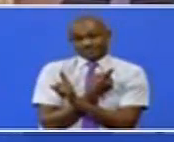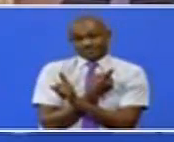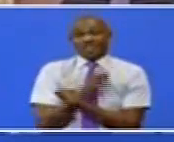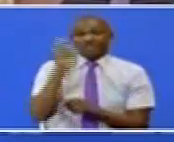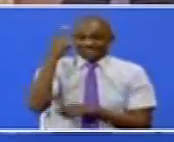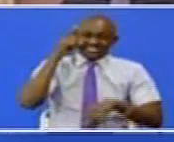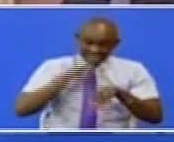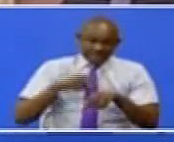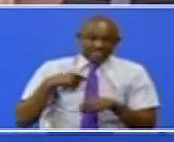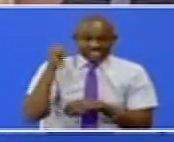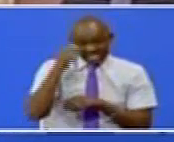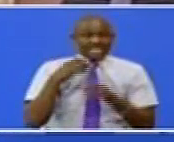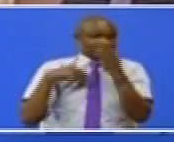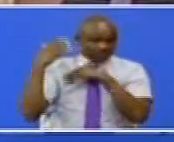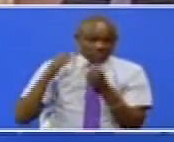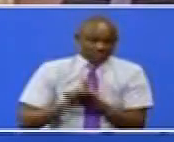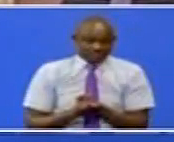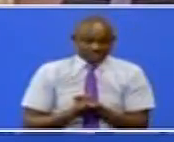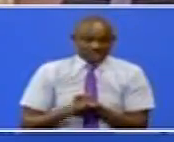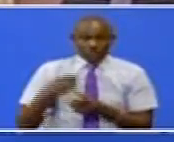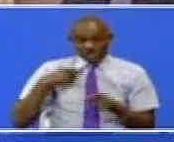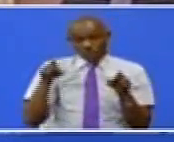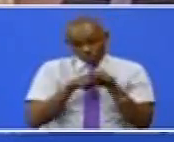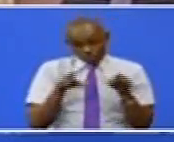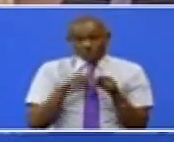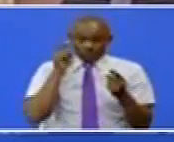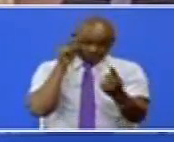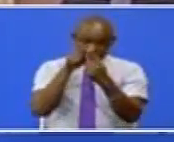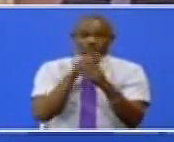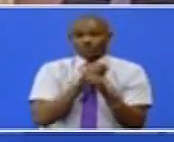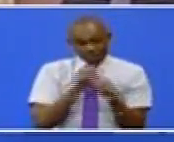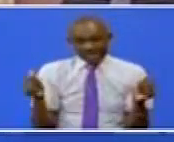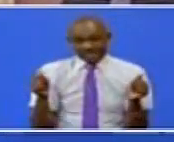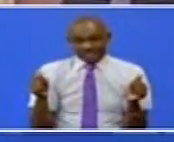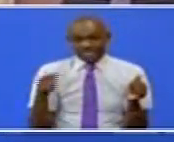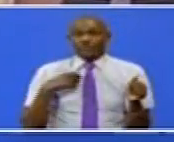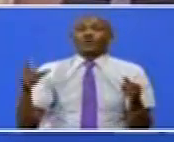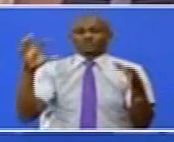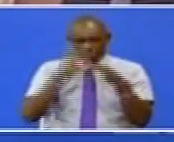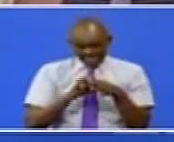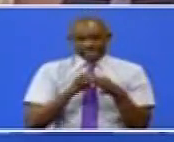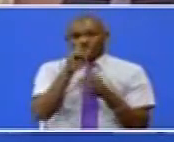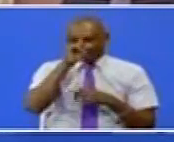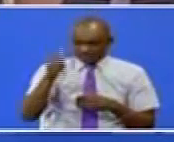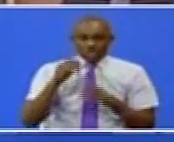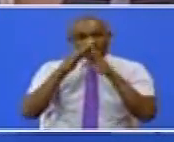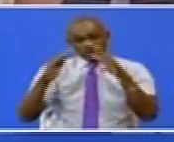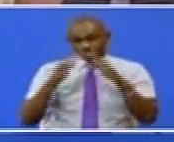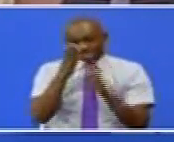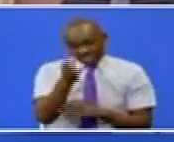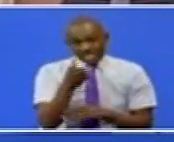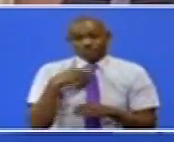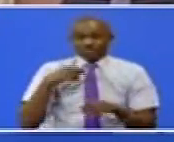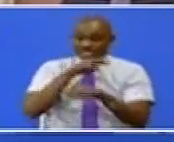first time in our nation's history, we are also on target to connect 1 million households to